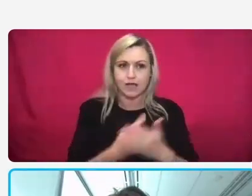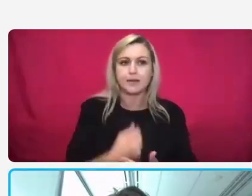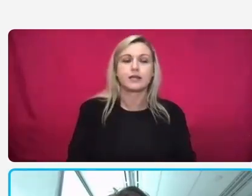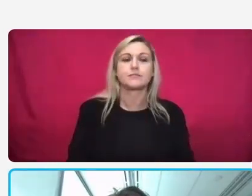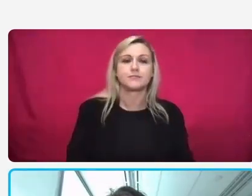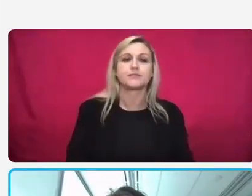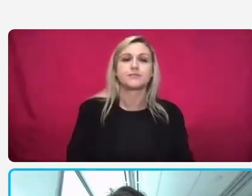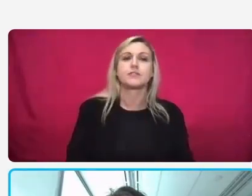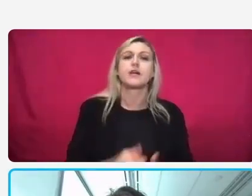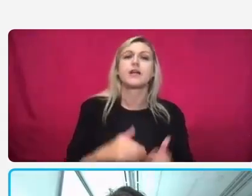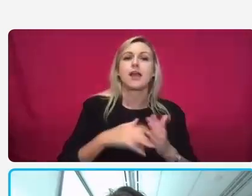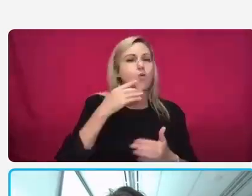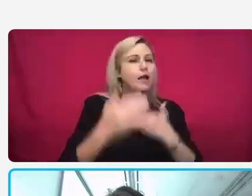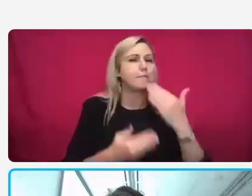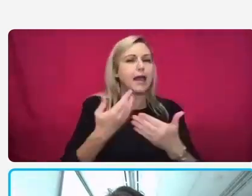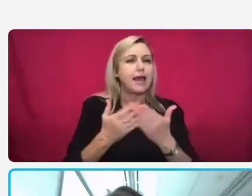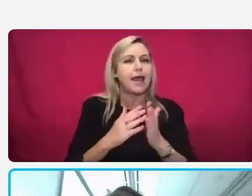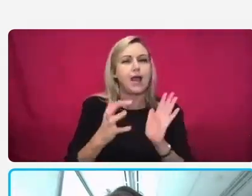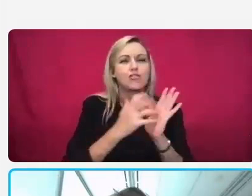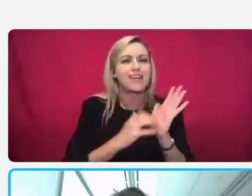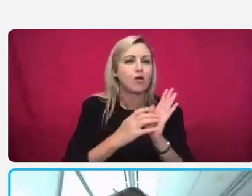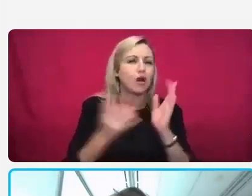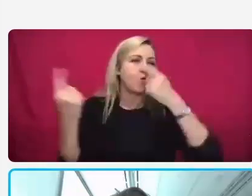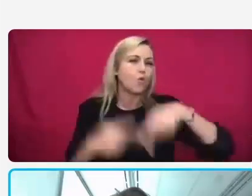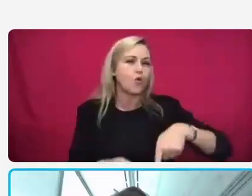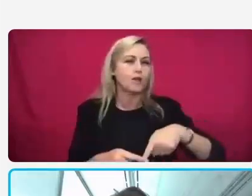step you through the calculations, how the calculations will work.